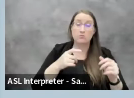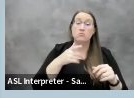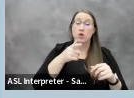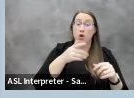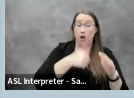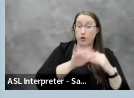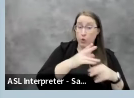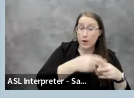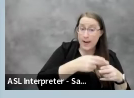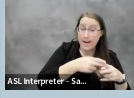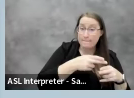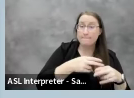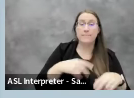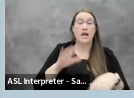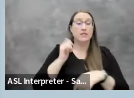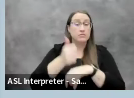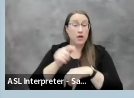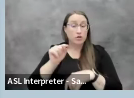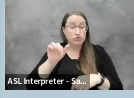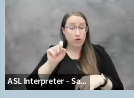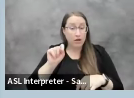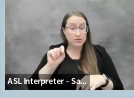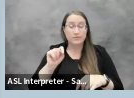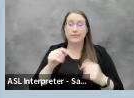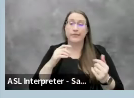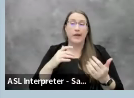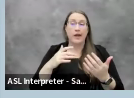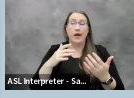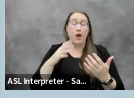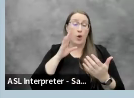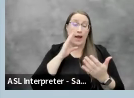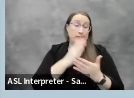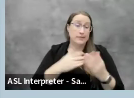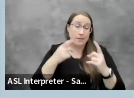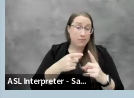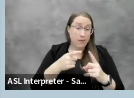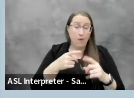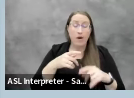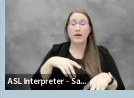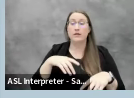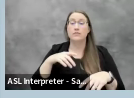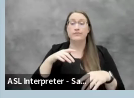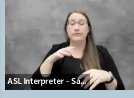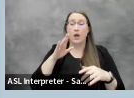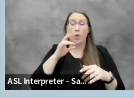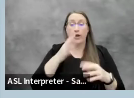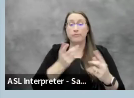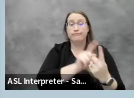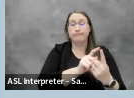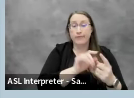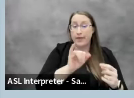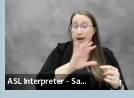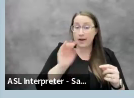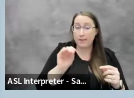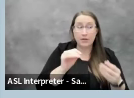attorney create a trust, you would take that trust at some point or an abbreviated version of the trust, go to that institution and say, I